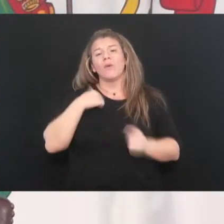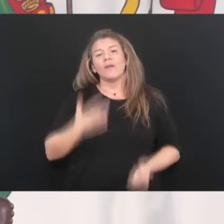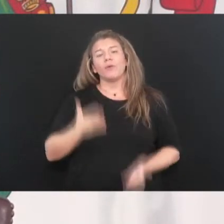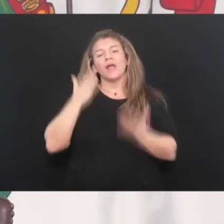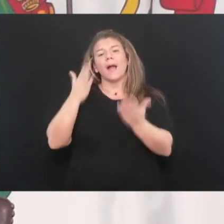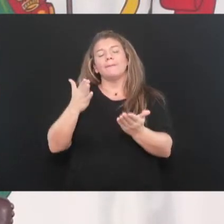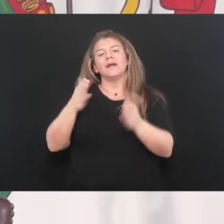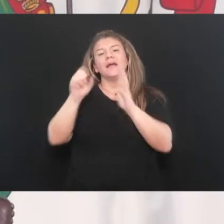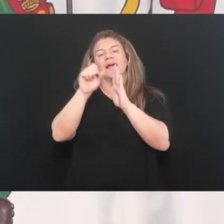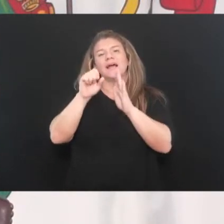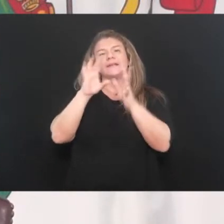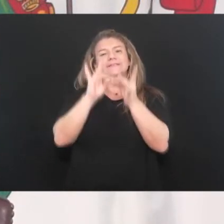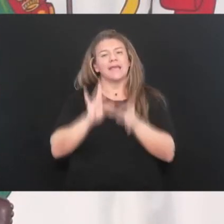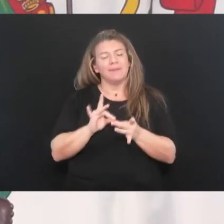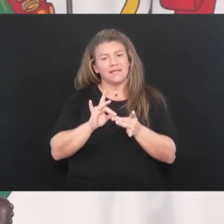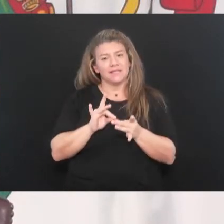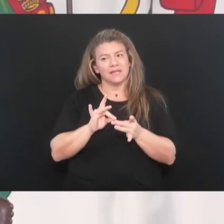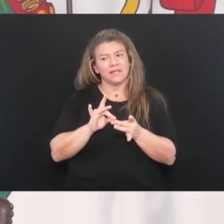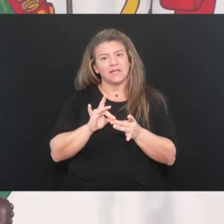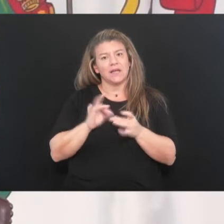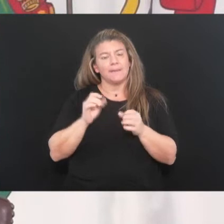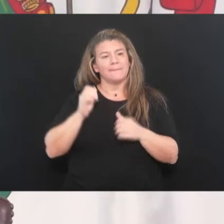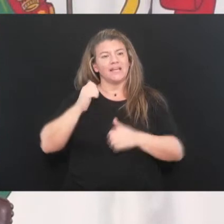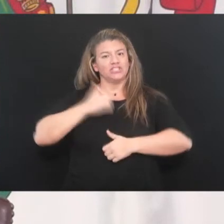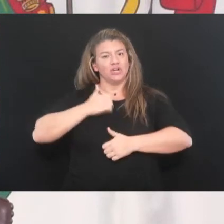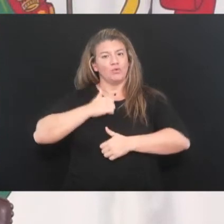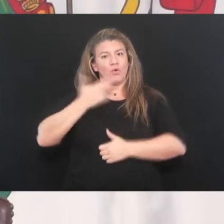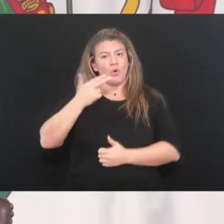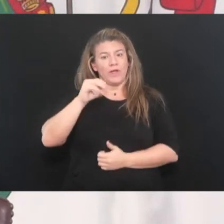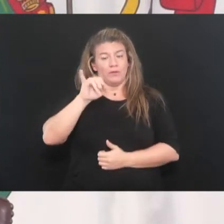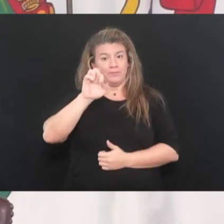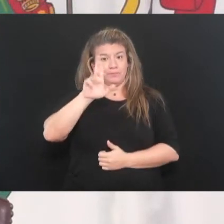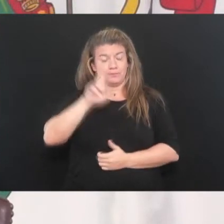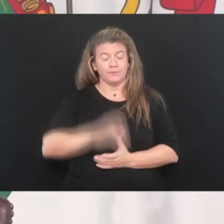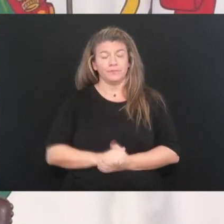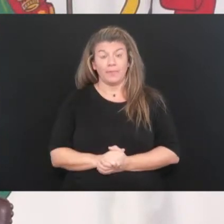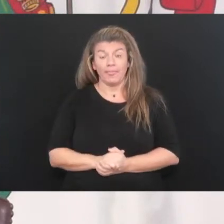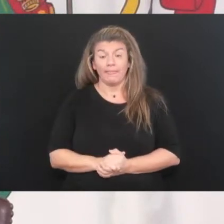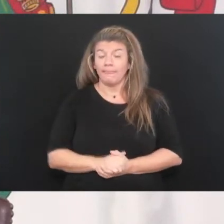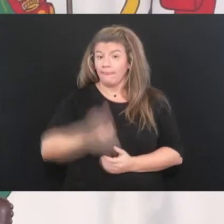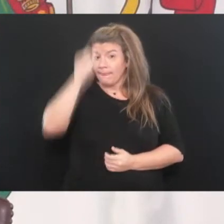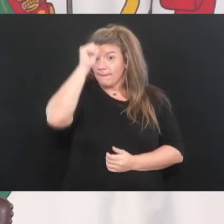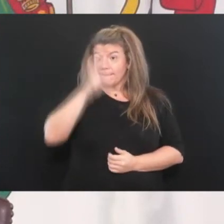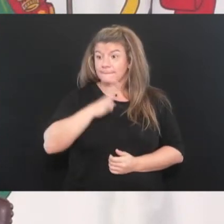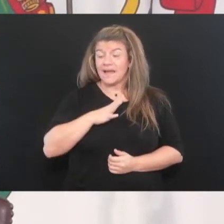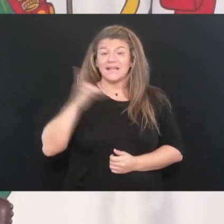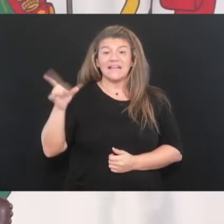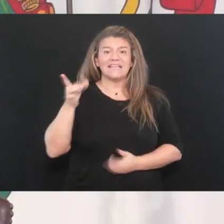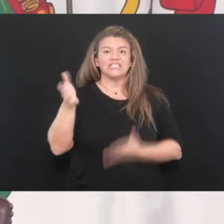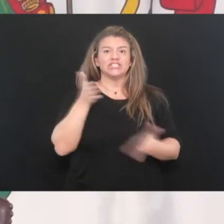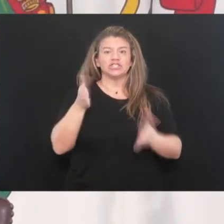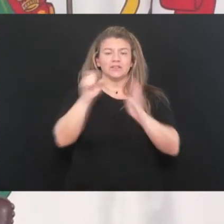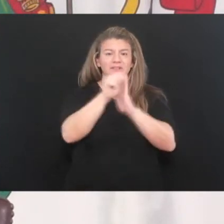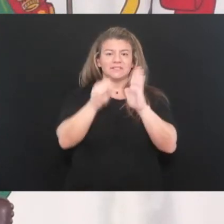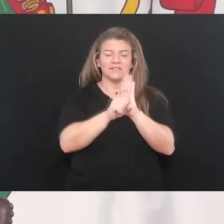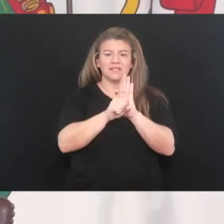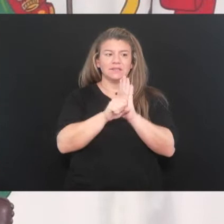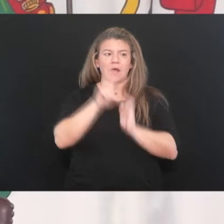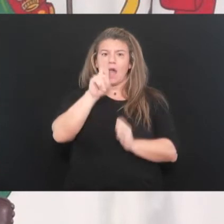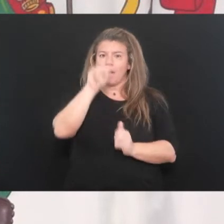a statement by General Hoyer, a guy that served this state